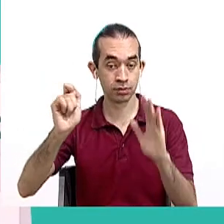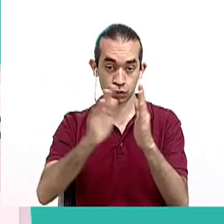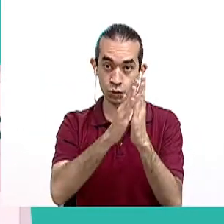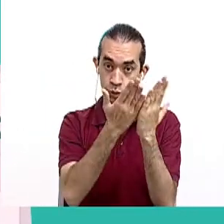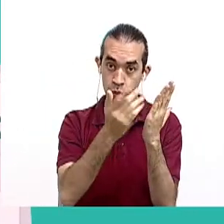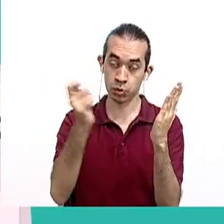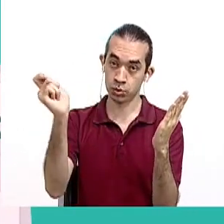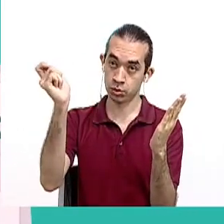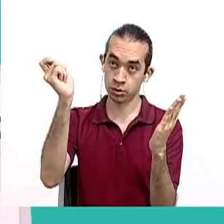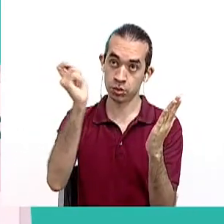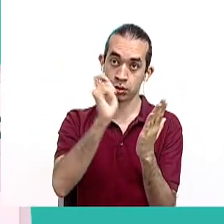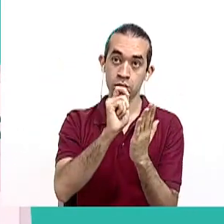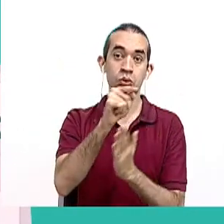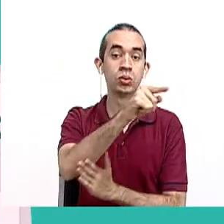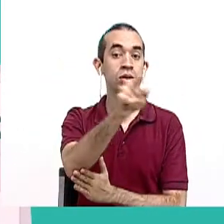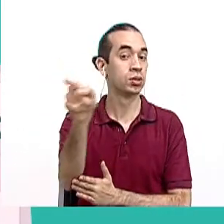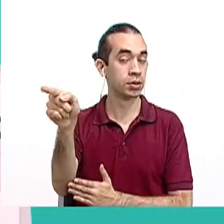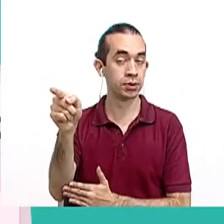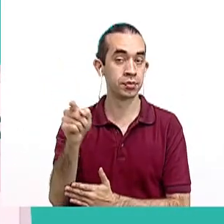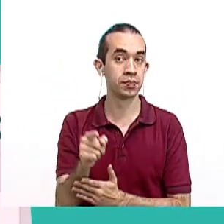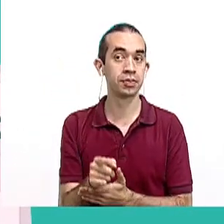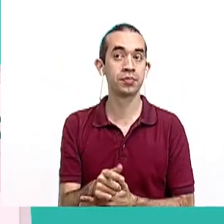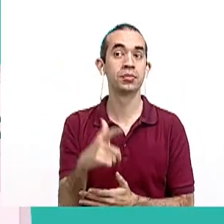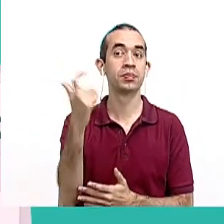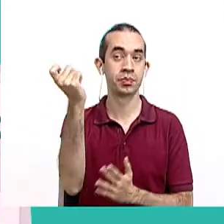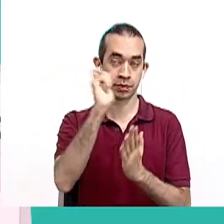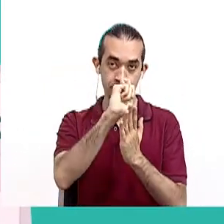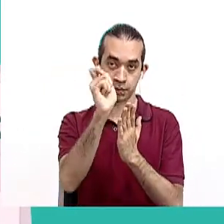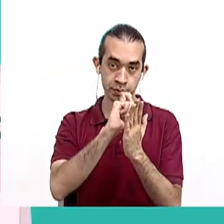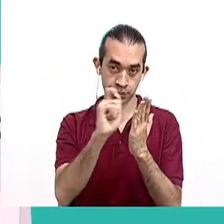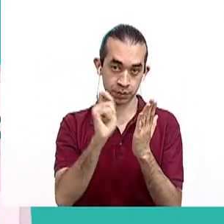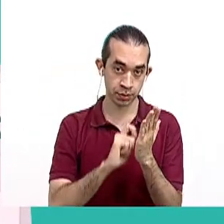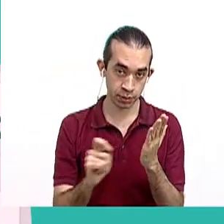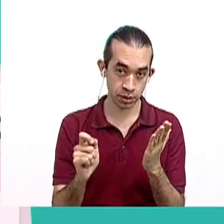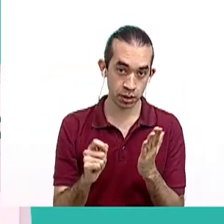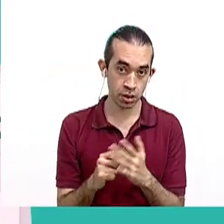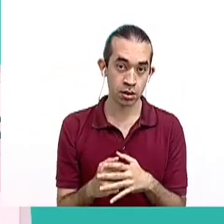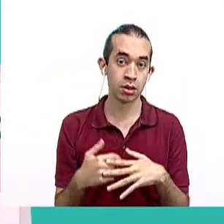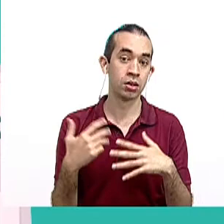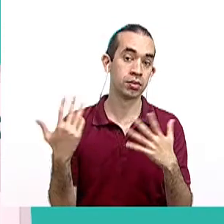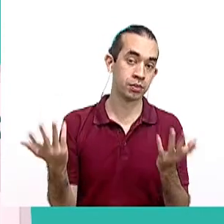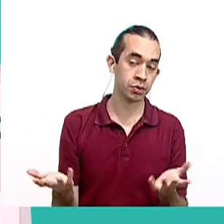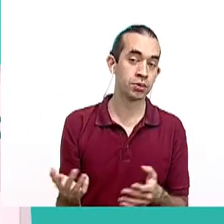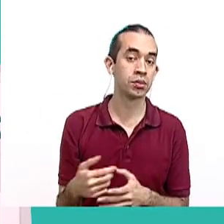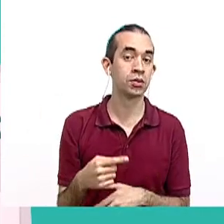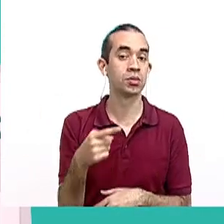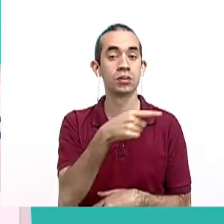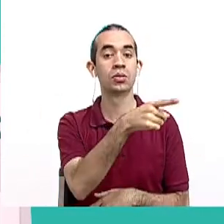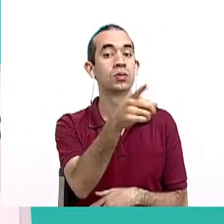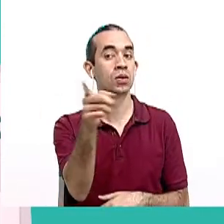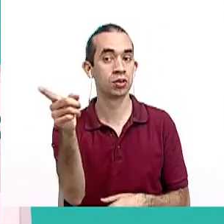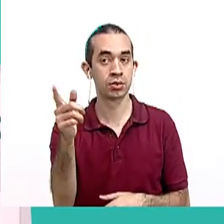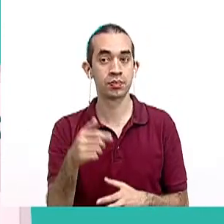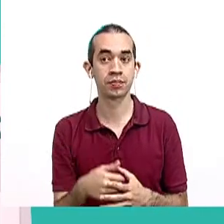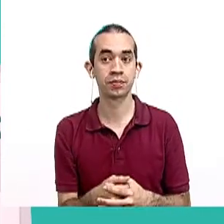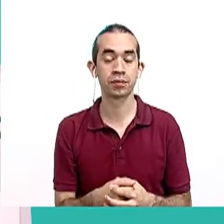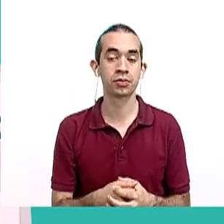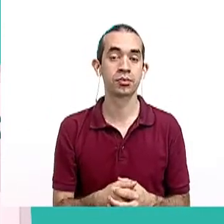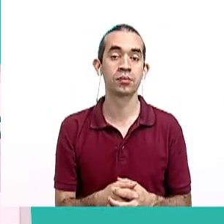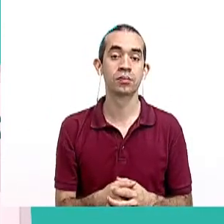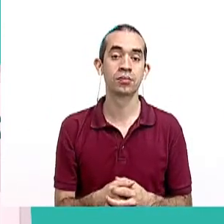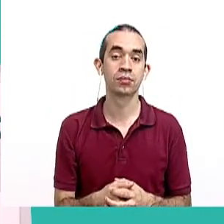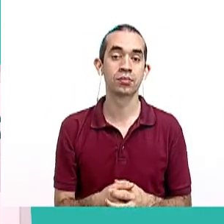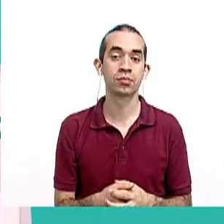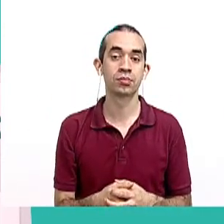notebook, okay? You are going to take your pen and your notebook, and you are going to